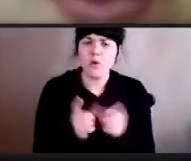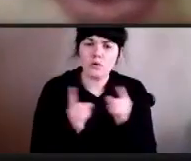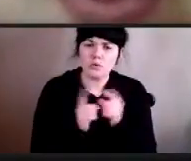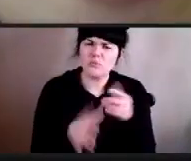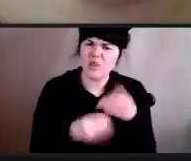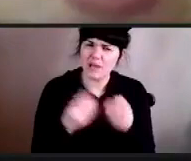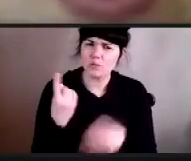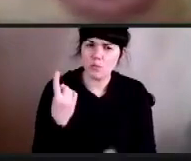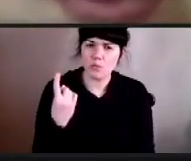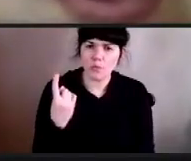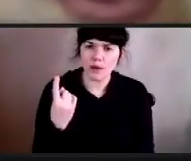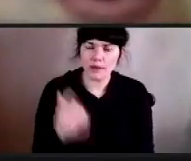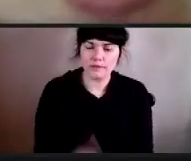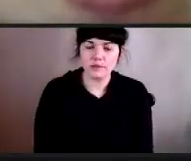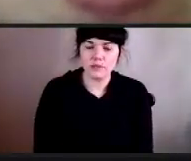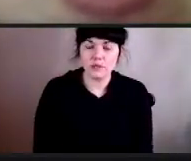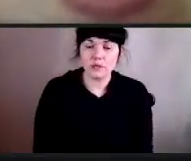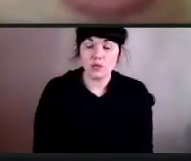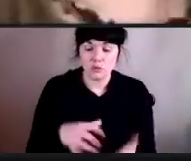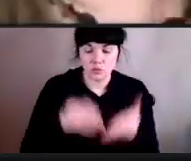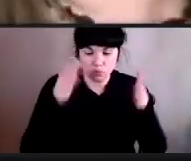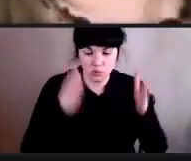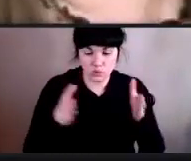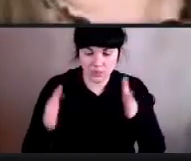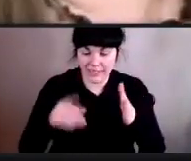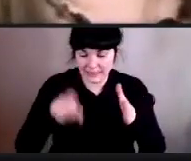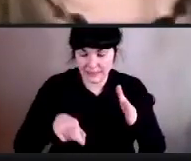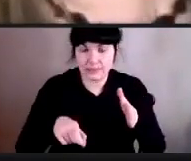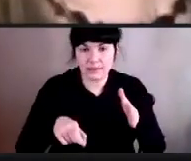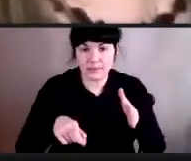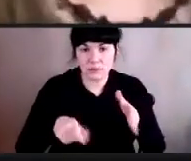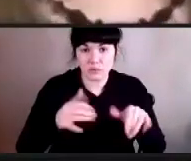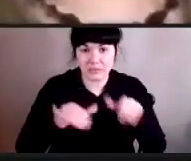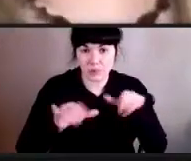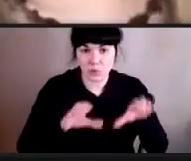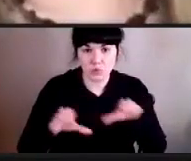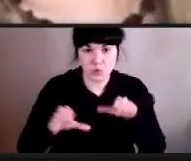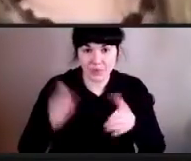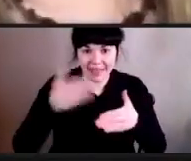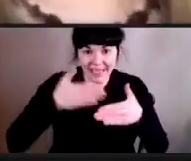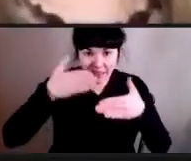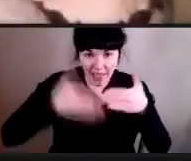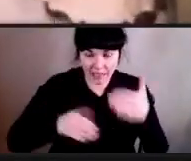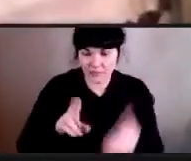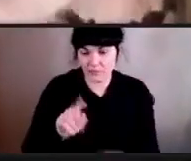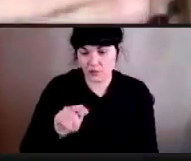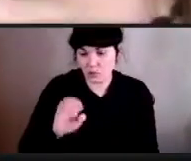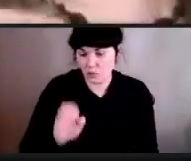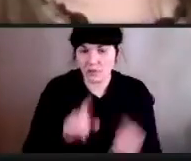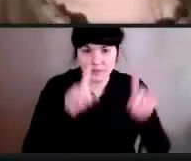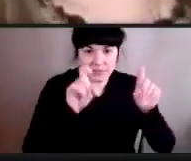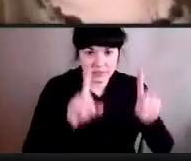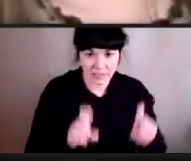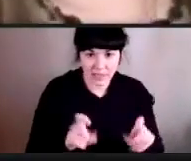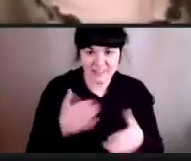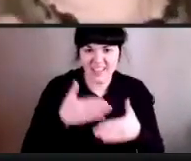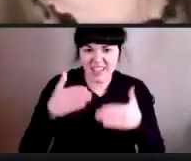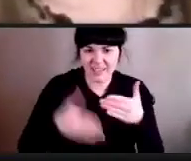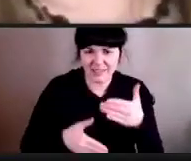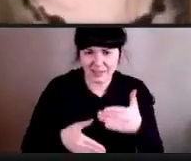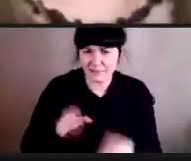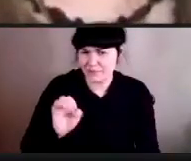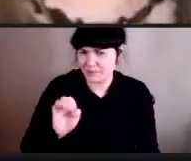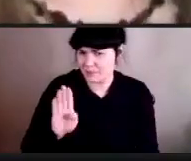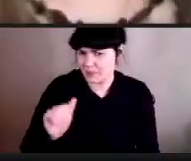of unit assessments and things that we always do, like NWEA, just so we have a gauge. It's